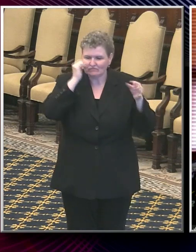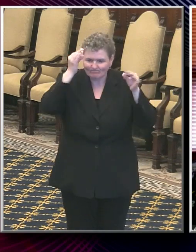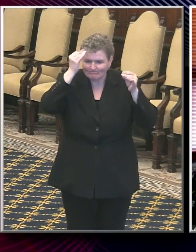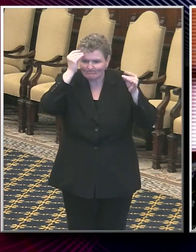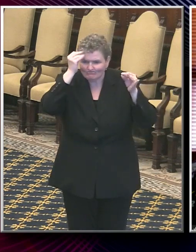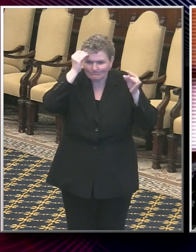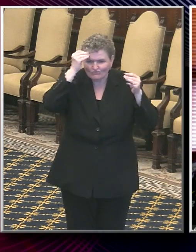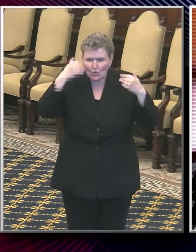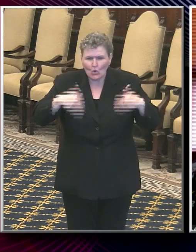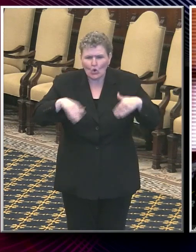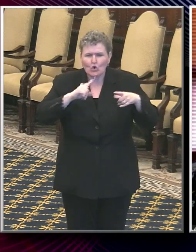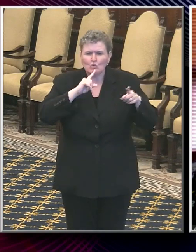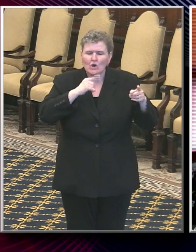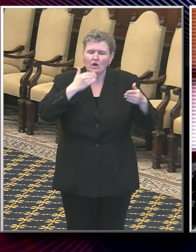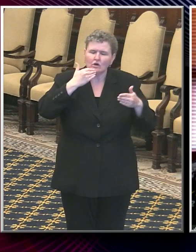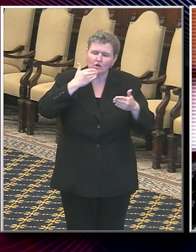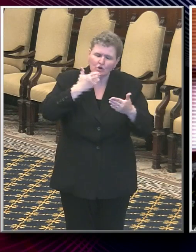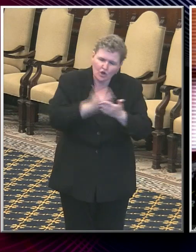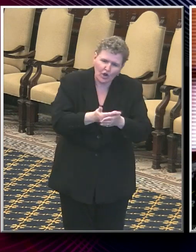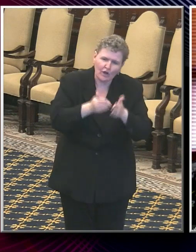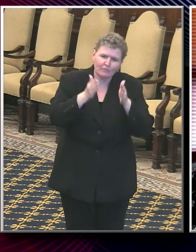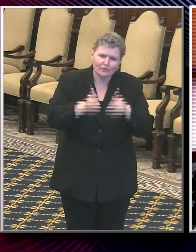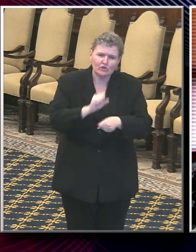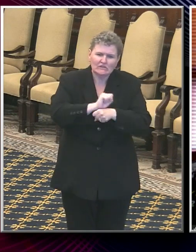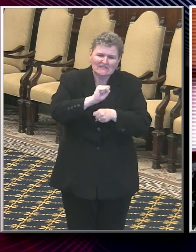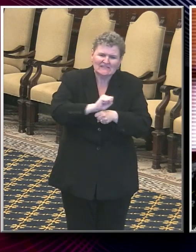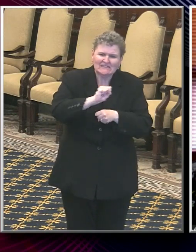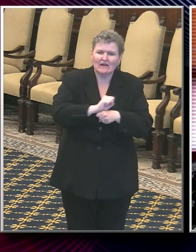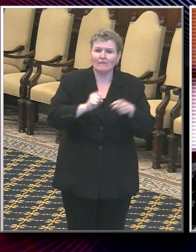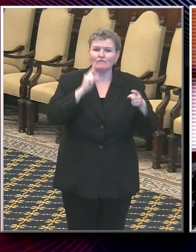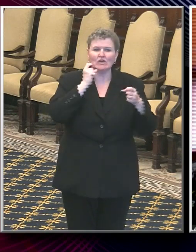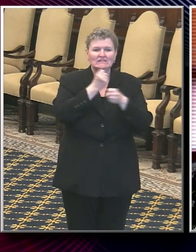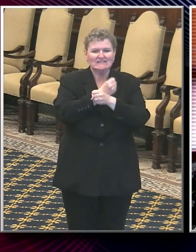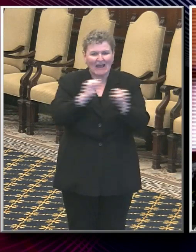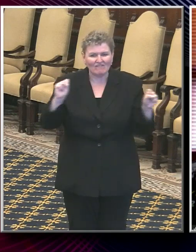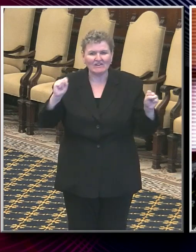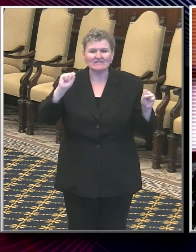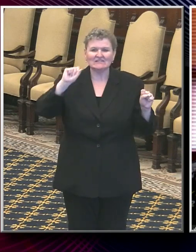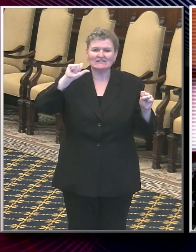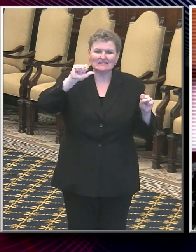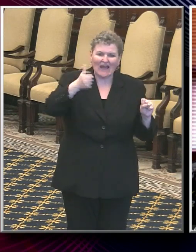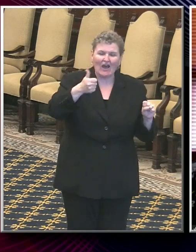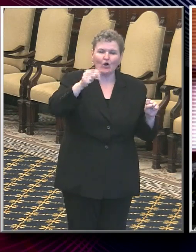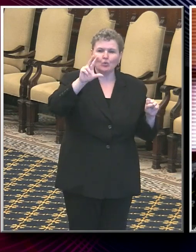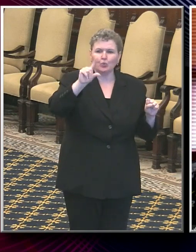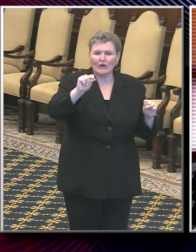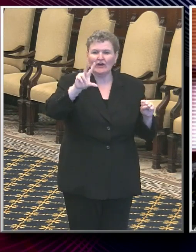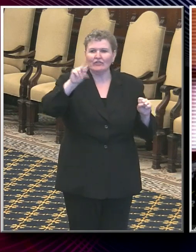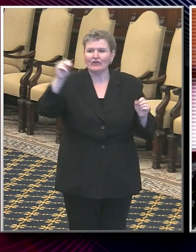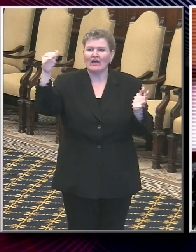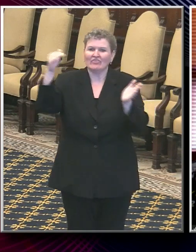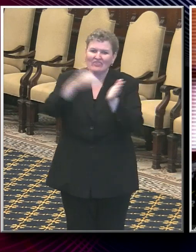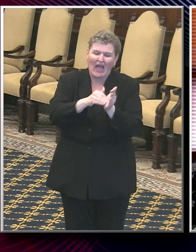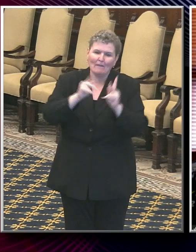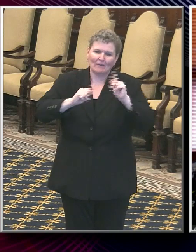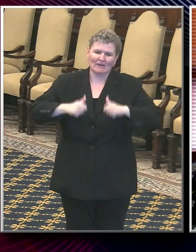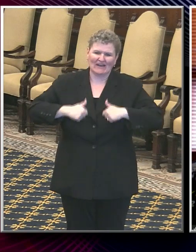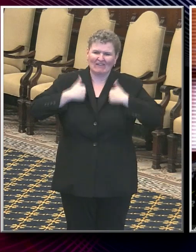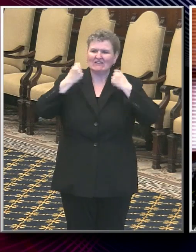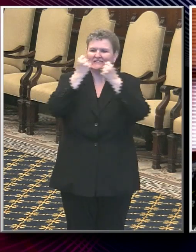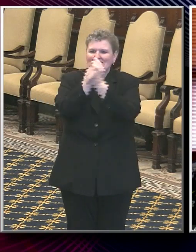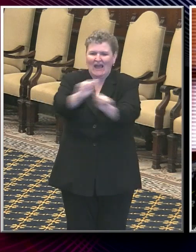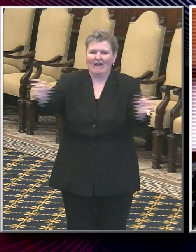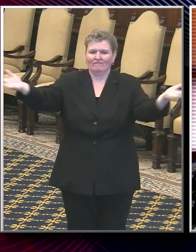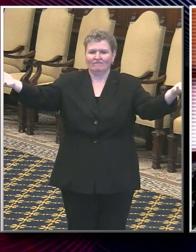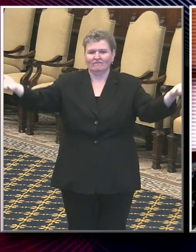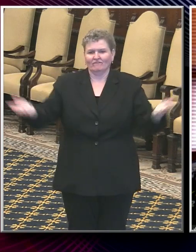the saving of tens of thousands of lives in the city. And if council wants to yell at him, he's a big boy. He can take it. But I have